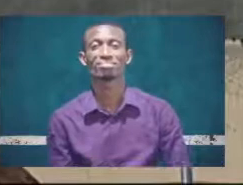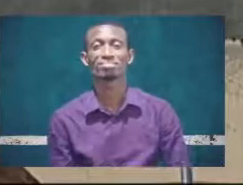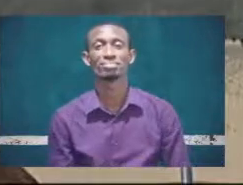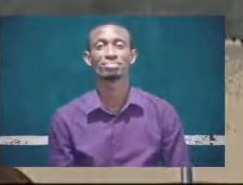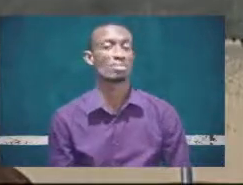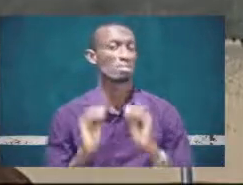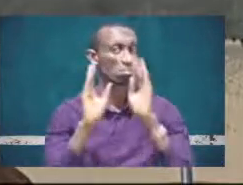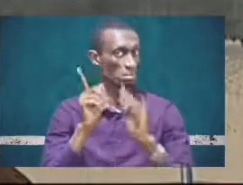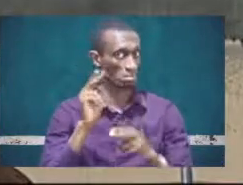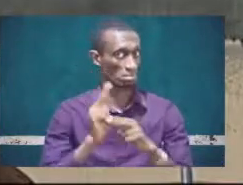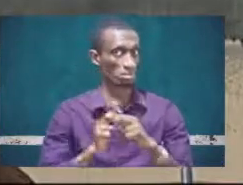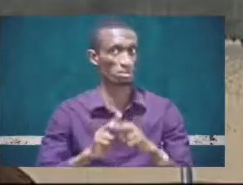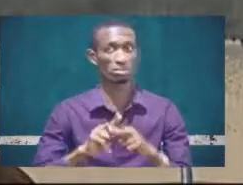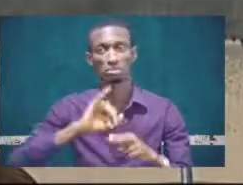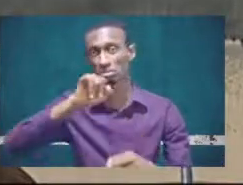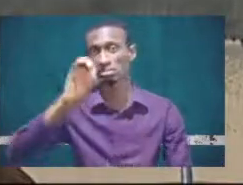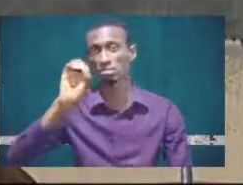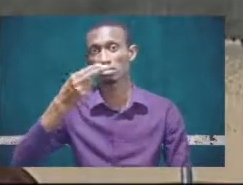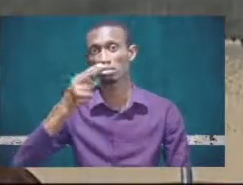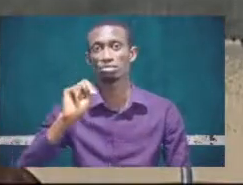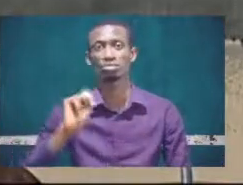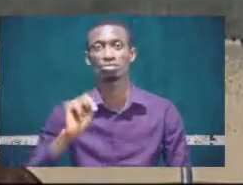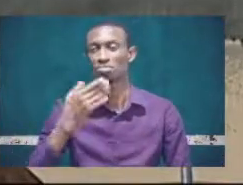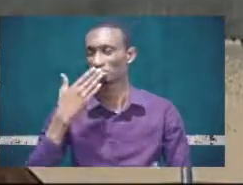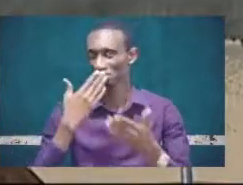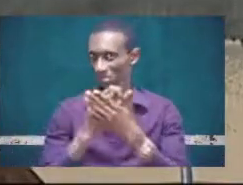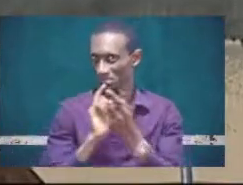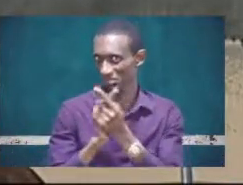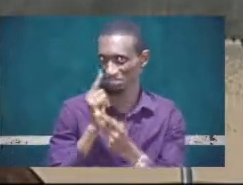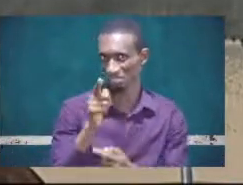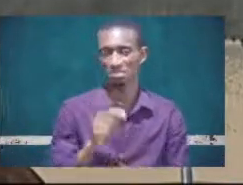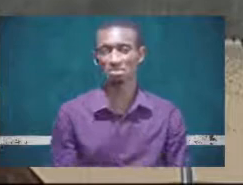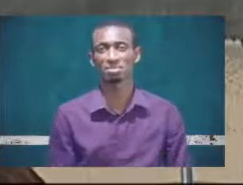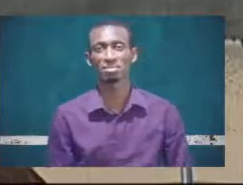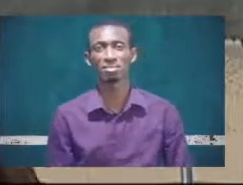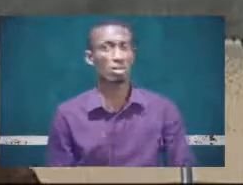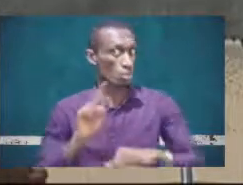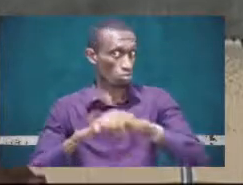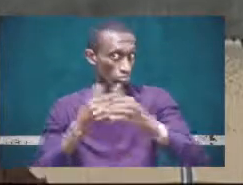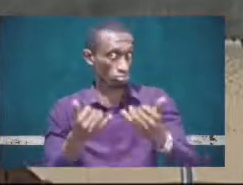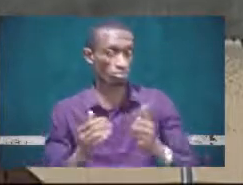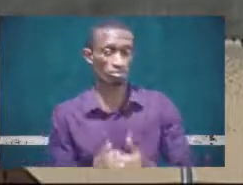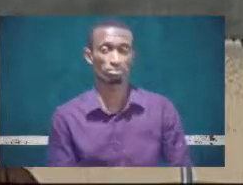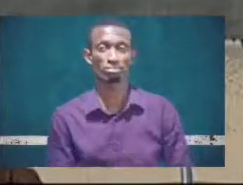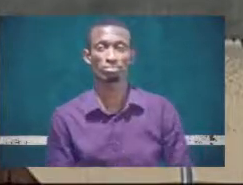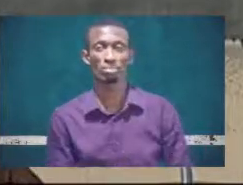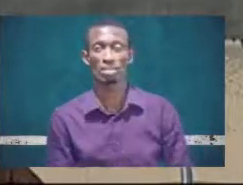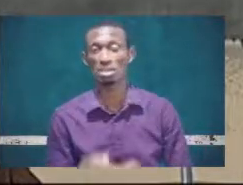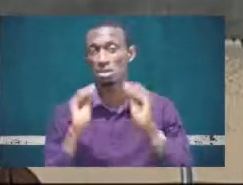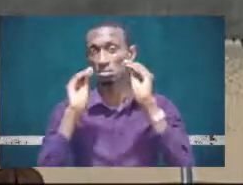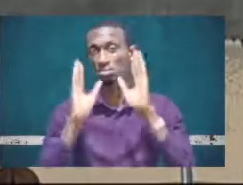I'm Teacher John. It's nice to meet you. This time we are in Senior